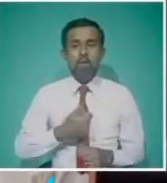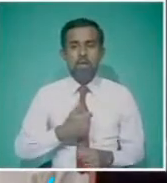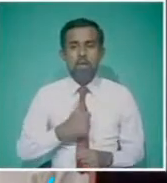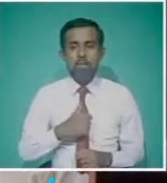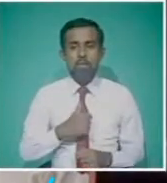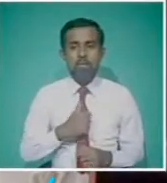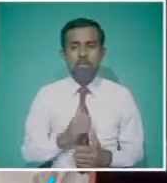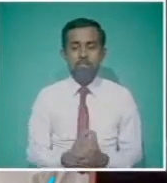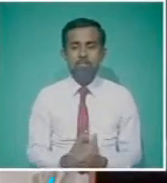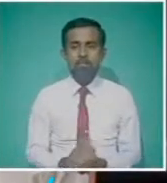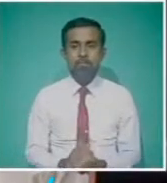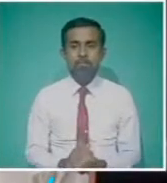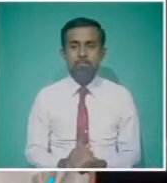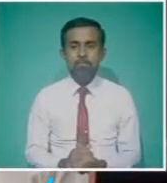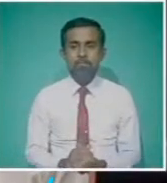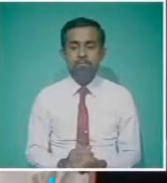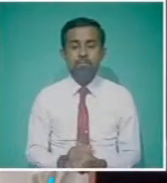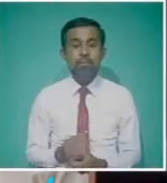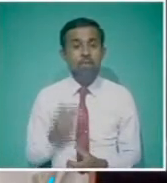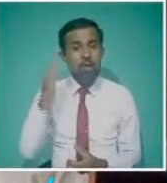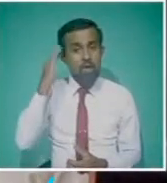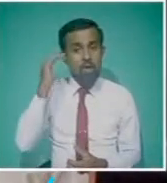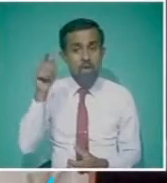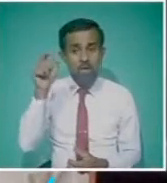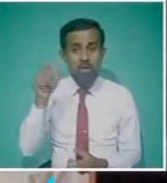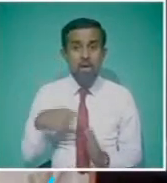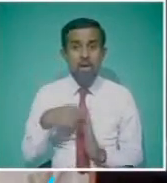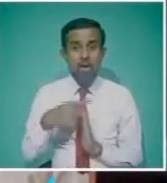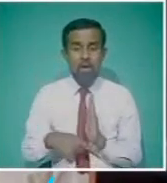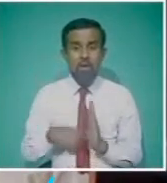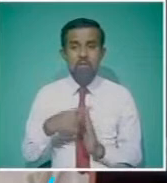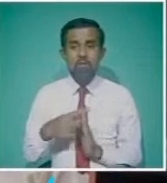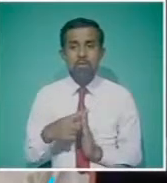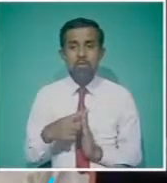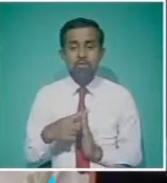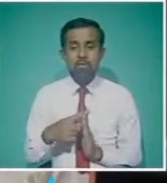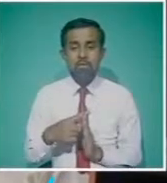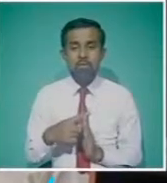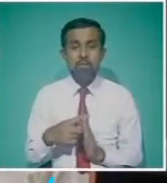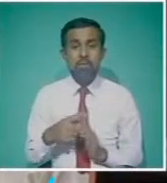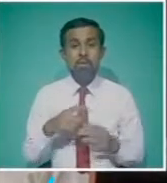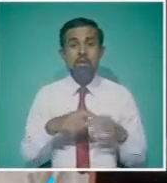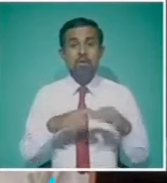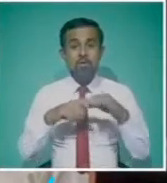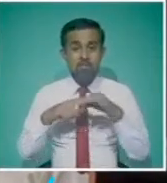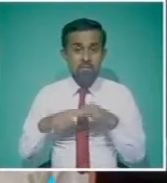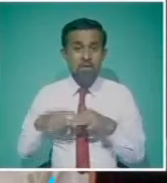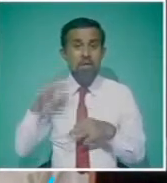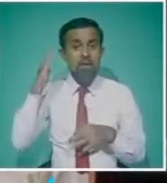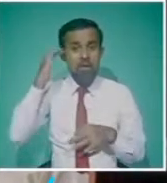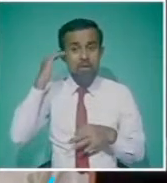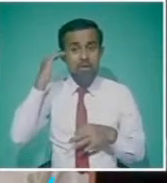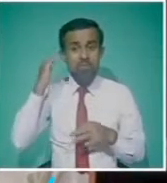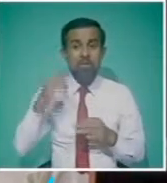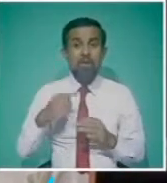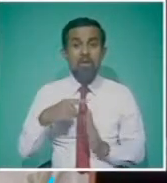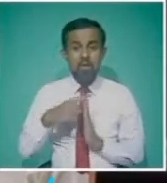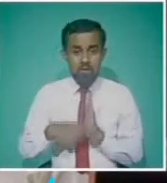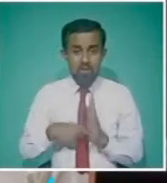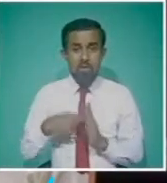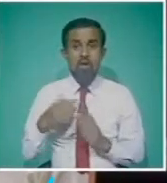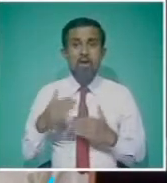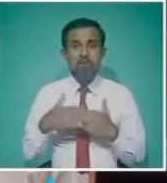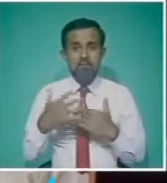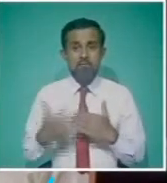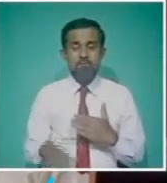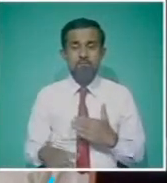As Queen of Ceylon, her reign signified the transformation of our country from Ceylon